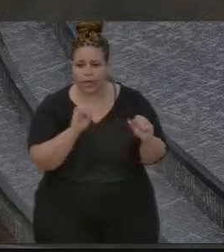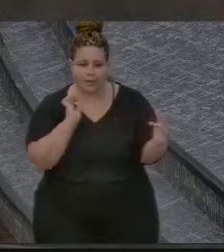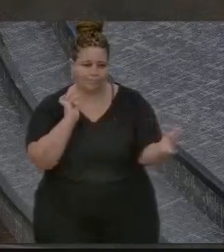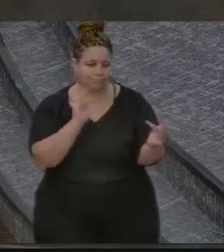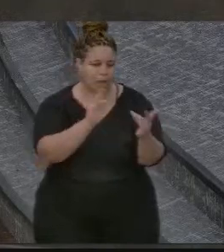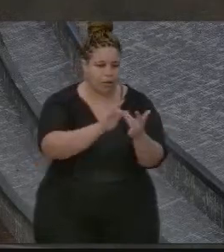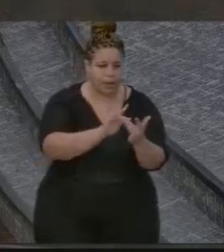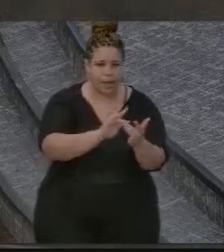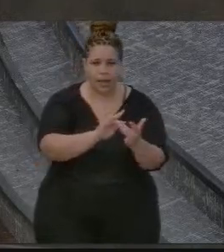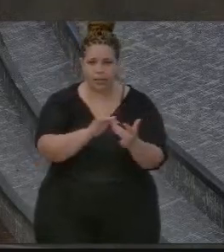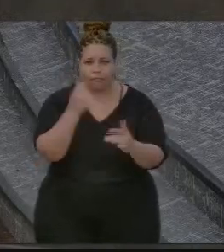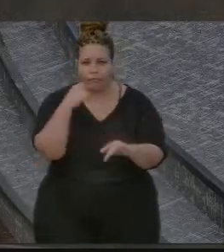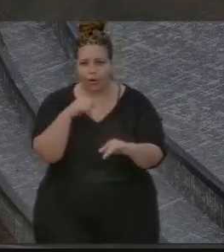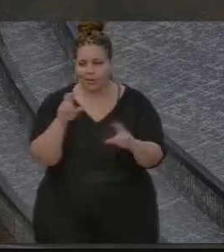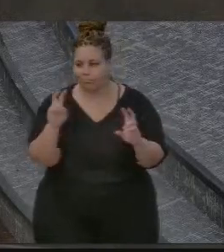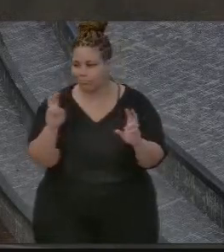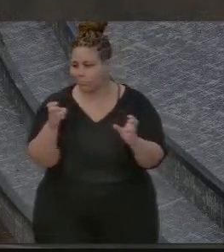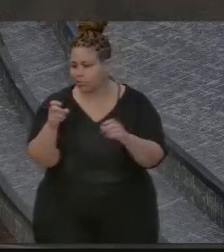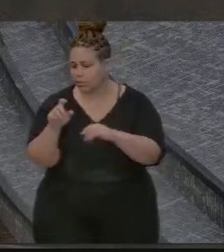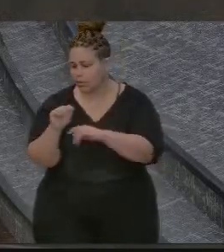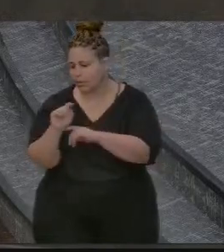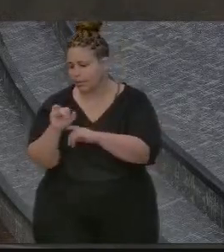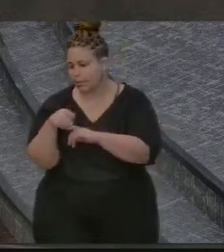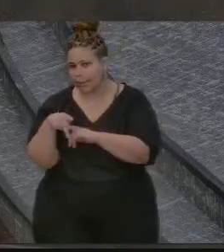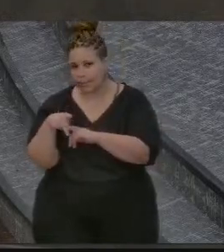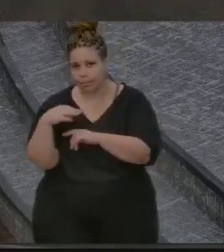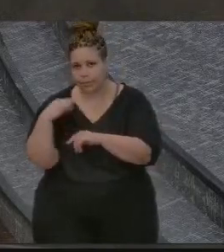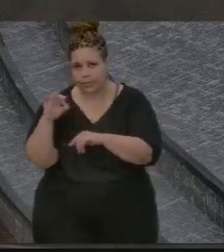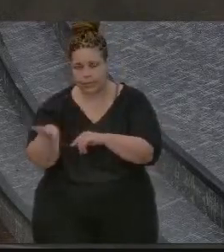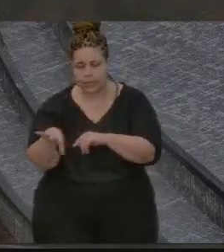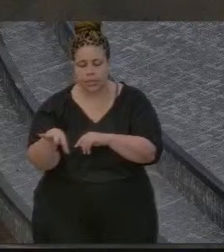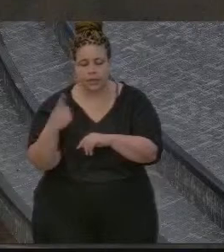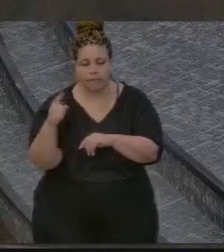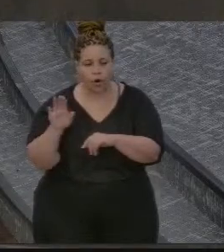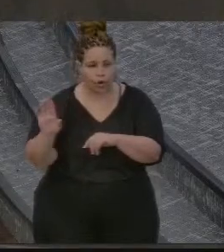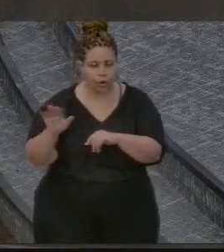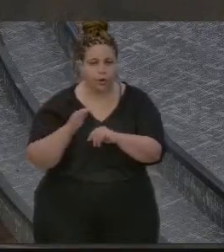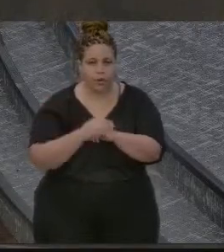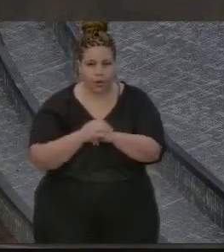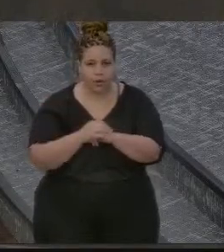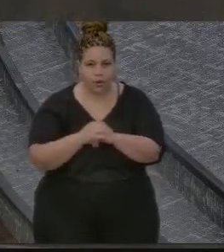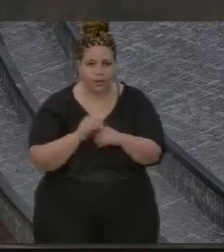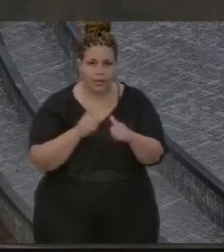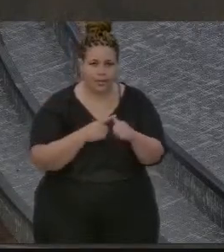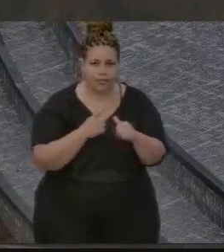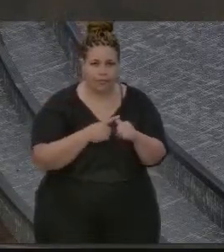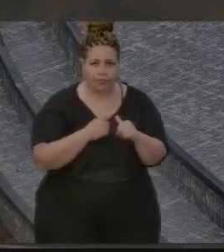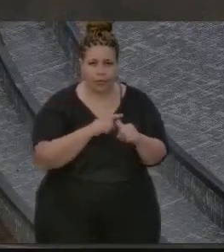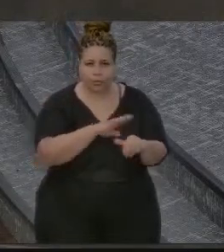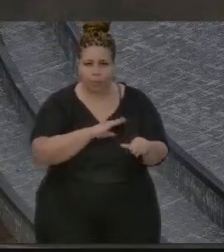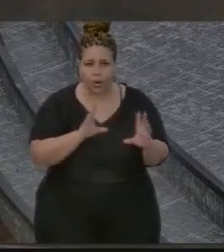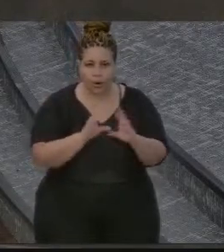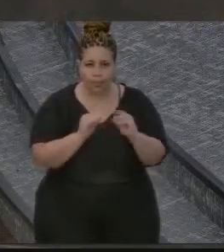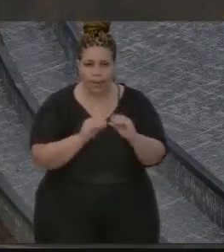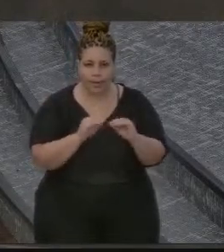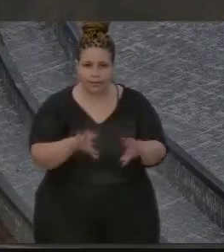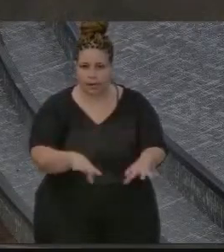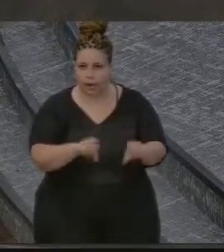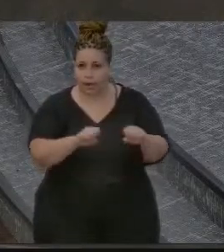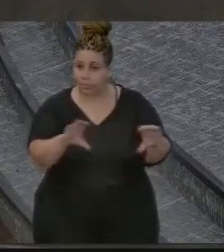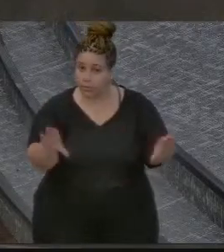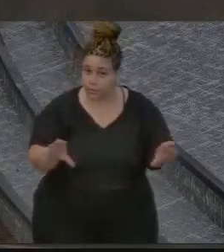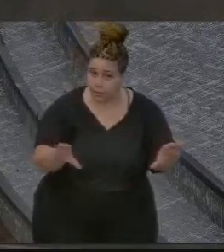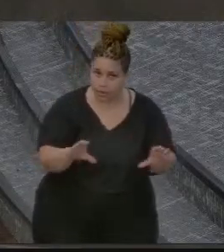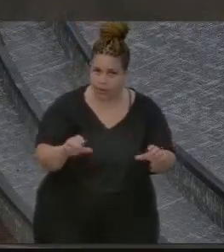well, because that will be the first board meeting, and it'll be one where we're actually taking action, so it won't be a lot of time to sort of catch up